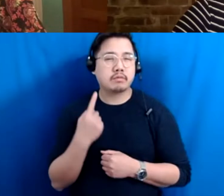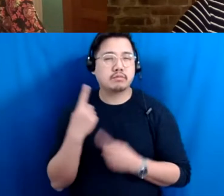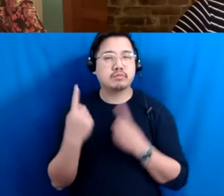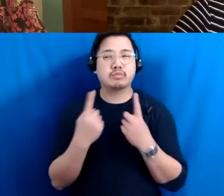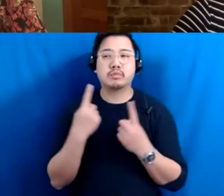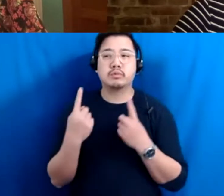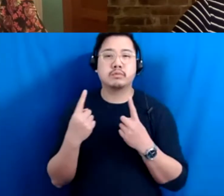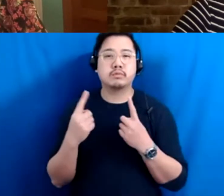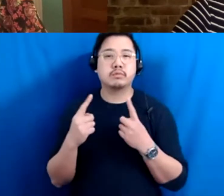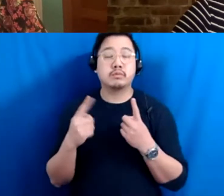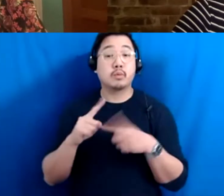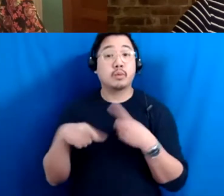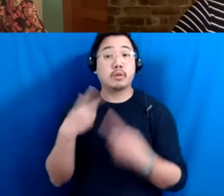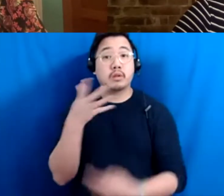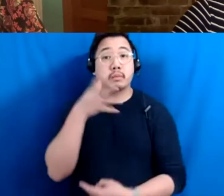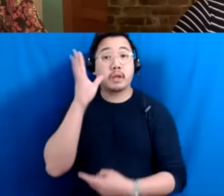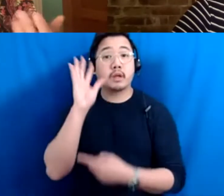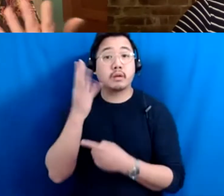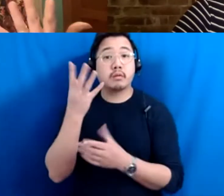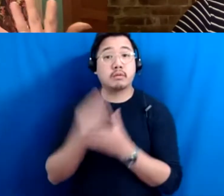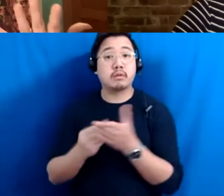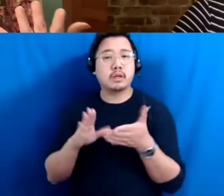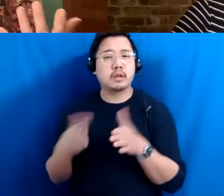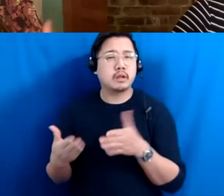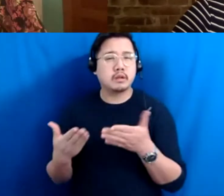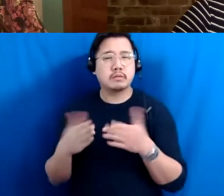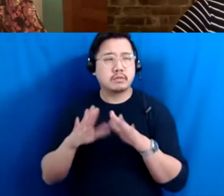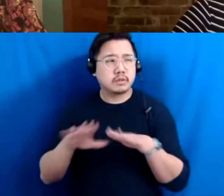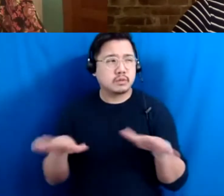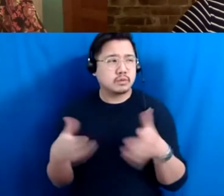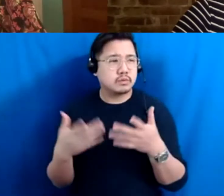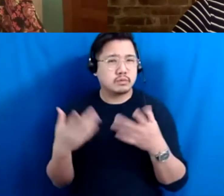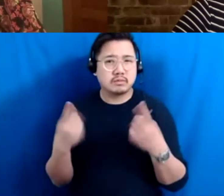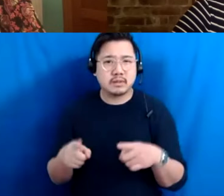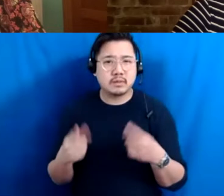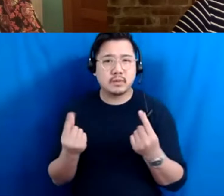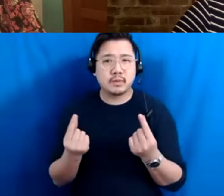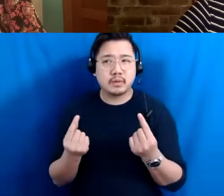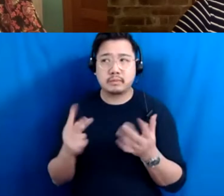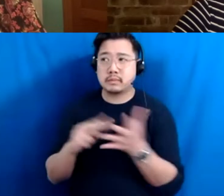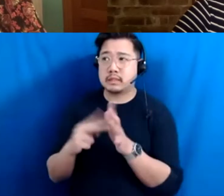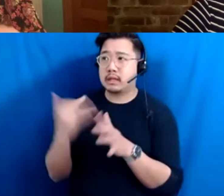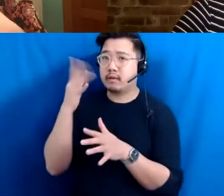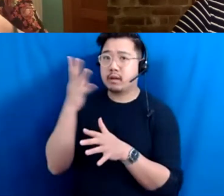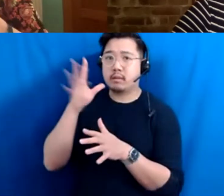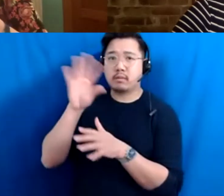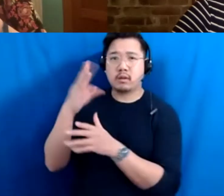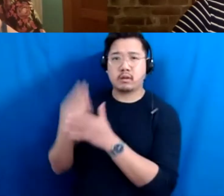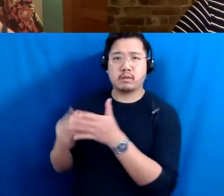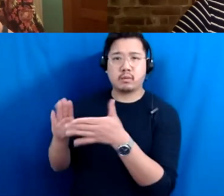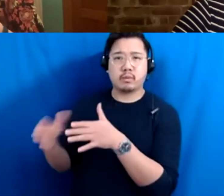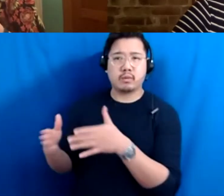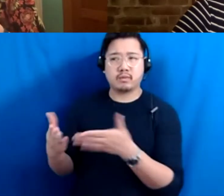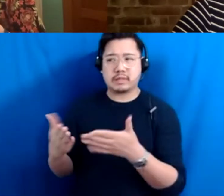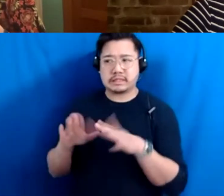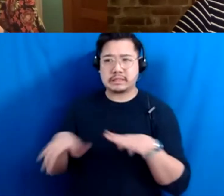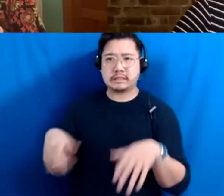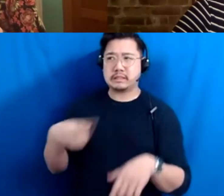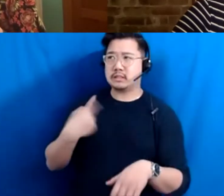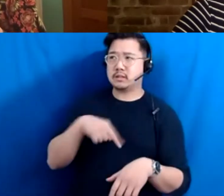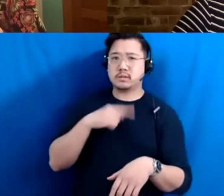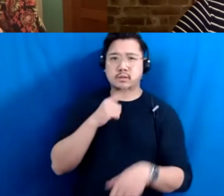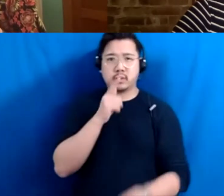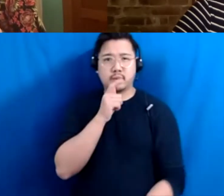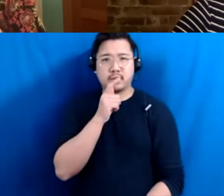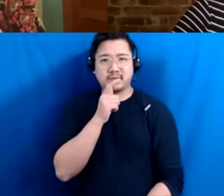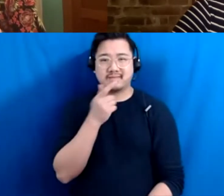died. Um, you know, who would we be without our parents? Because I don't, I can't